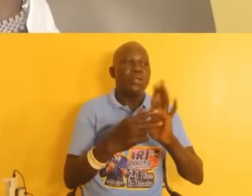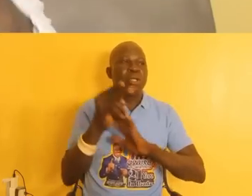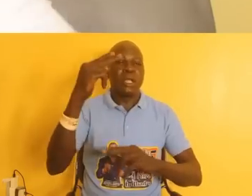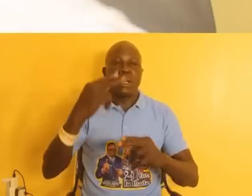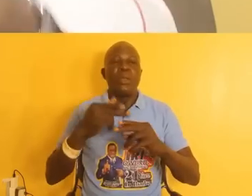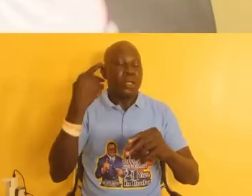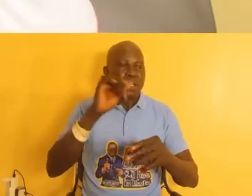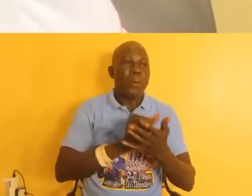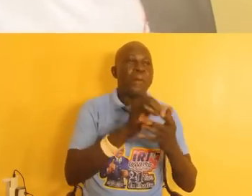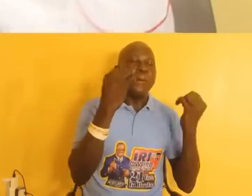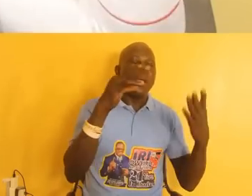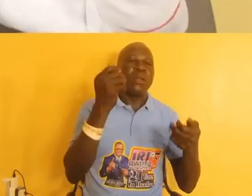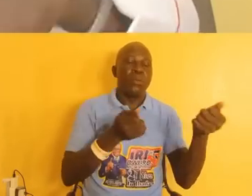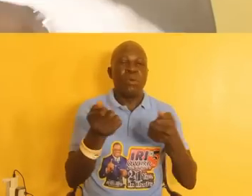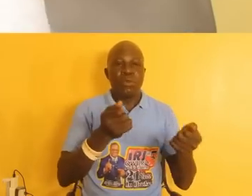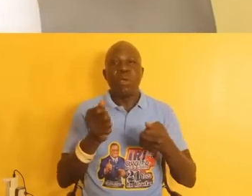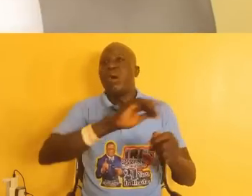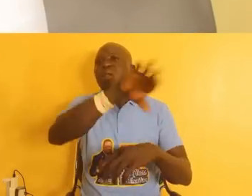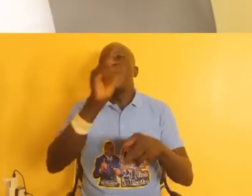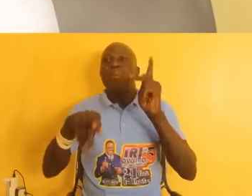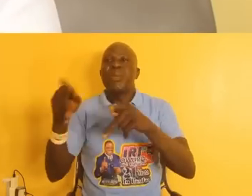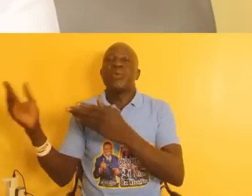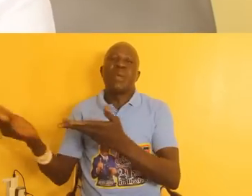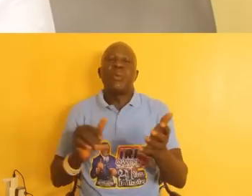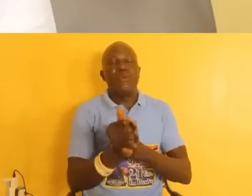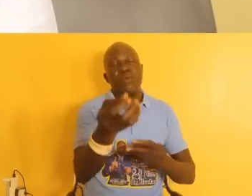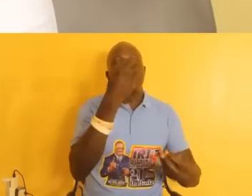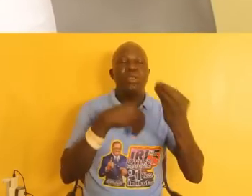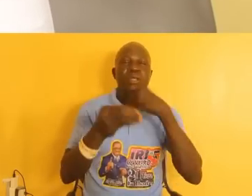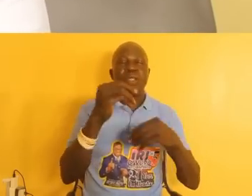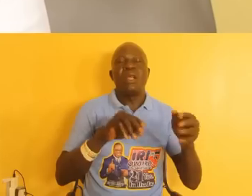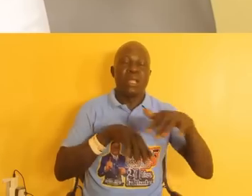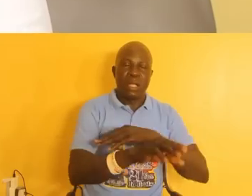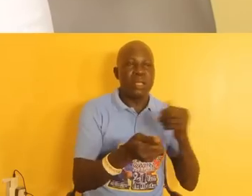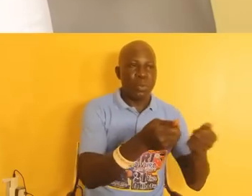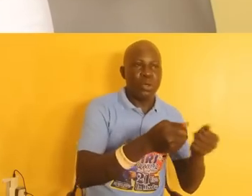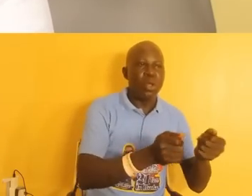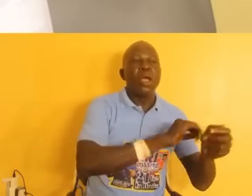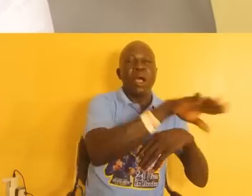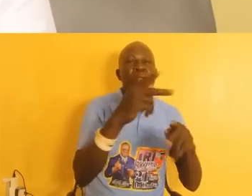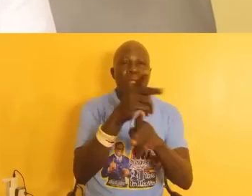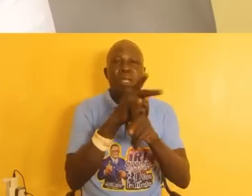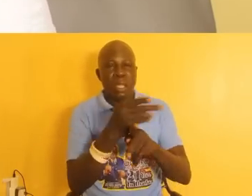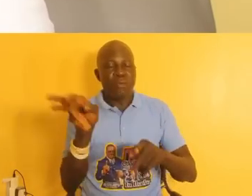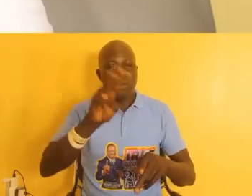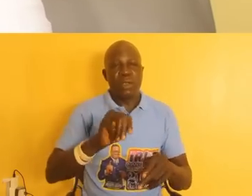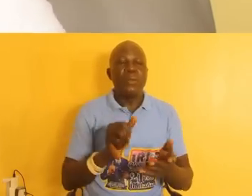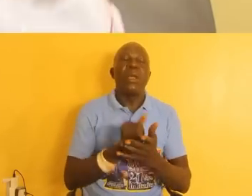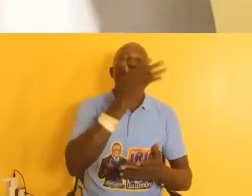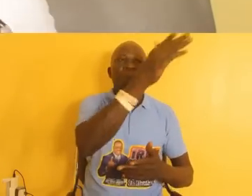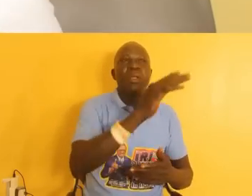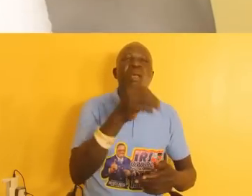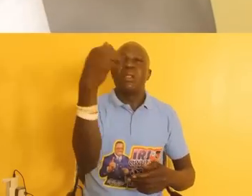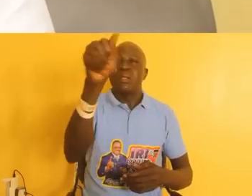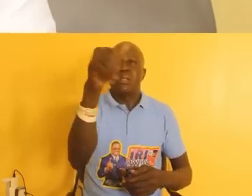Ewo yo ko ta ko lo. Ewo yo ta ko lo. Ki won to jeun ka to wo moto ka to se toju won wa be almost